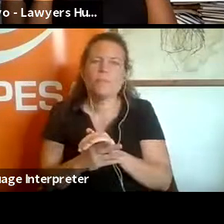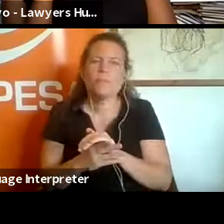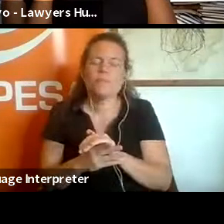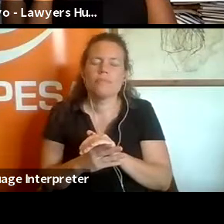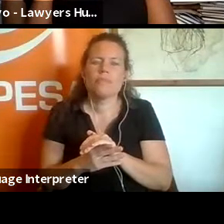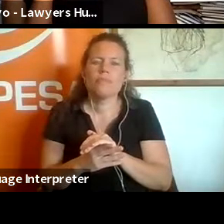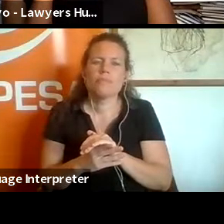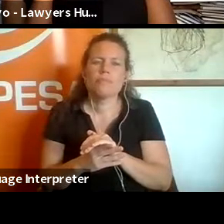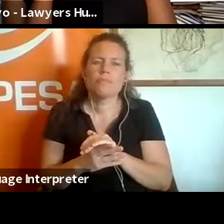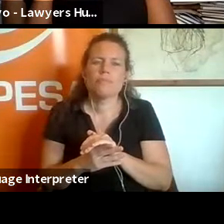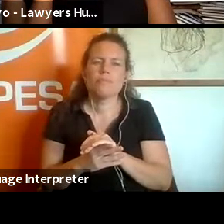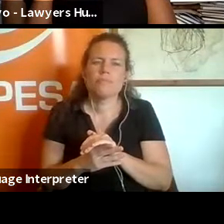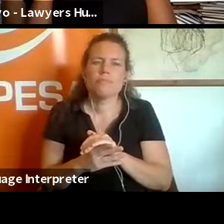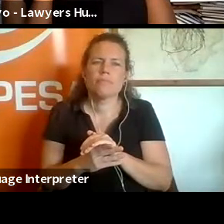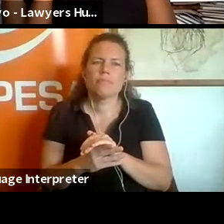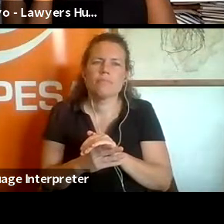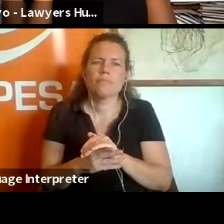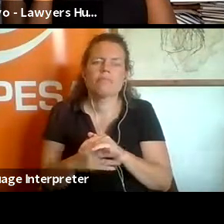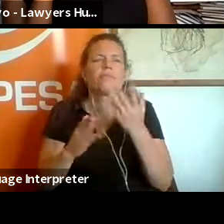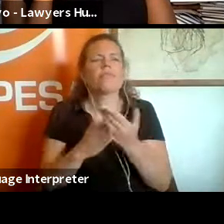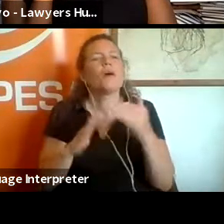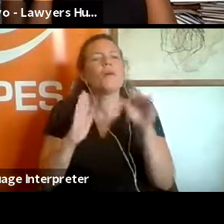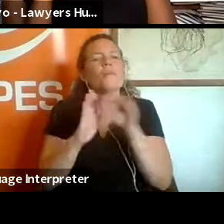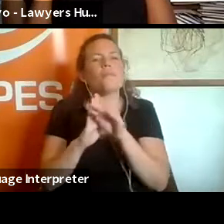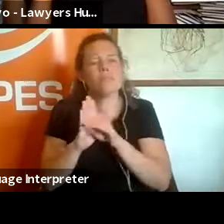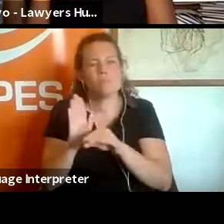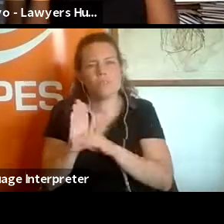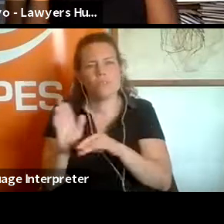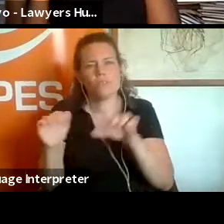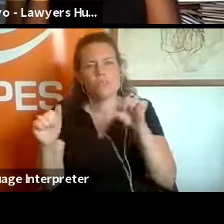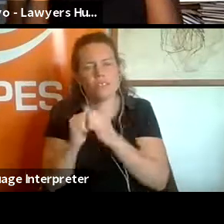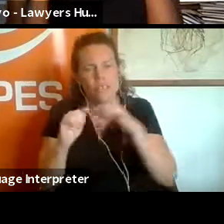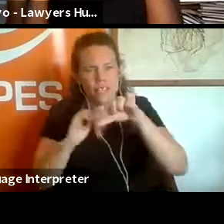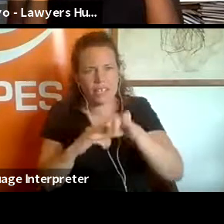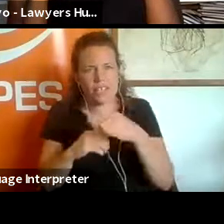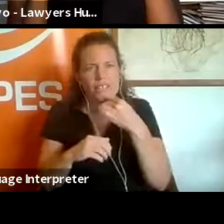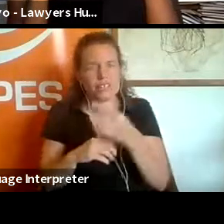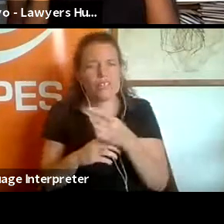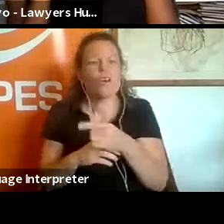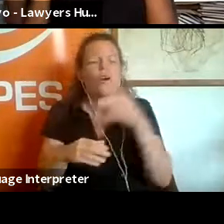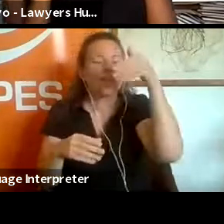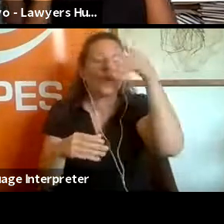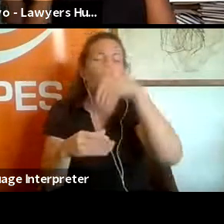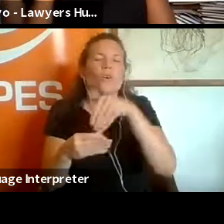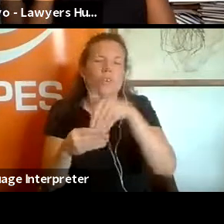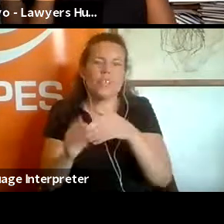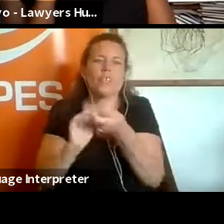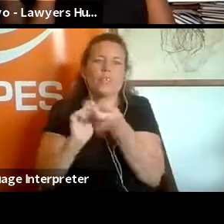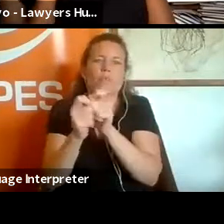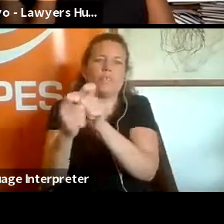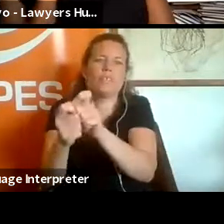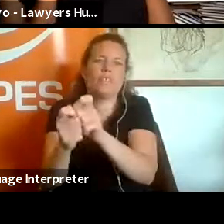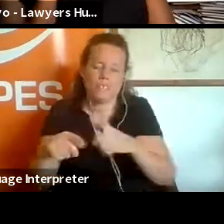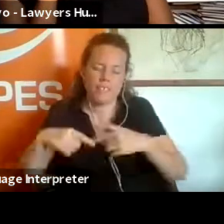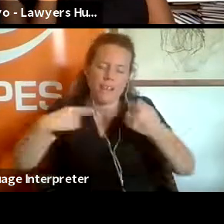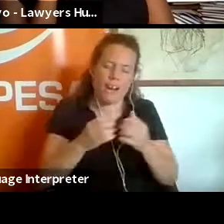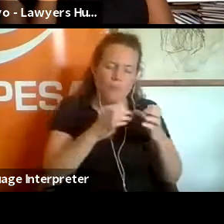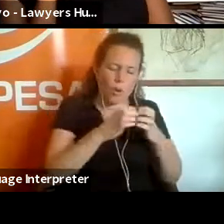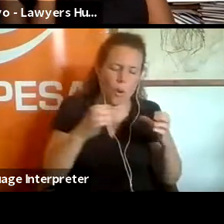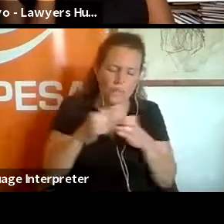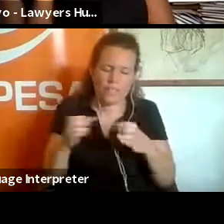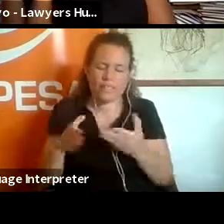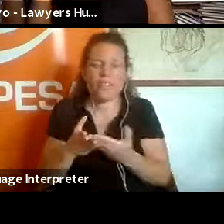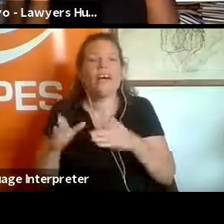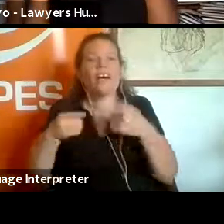on Principle 39, it speaks directly to content moderation and how companies and states